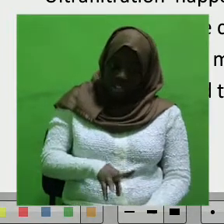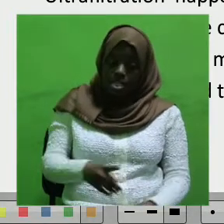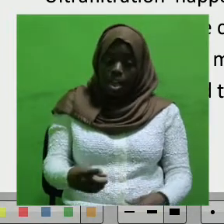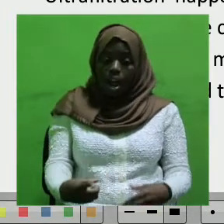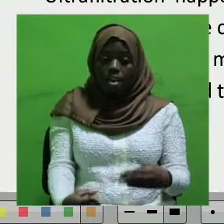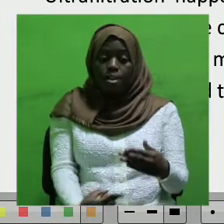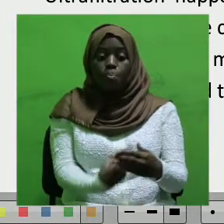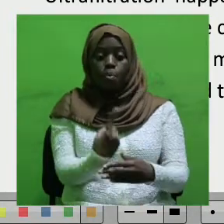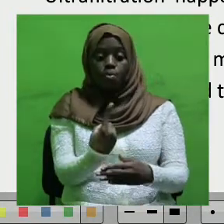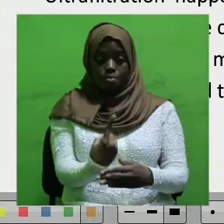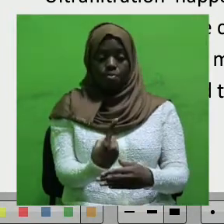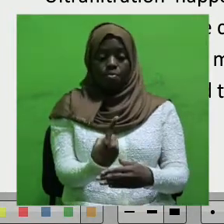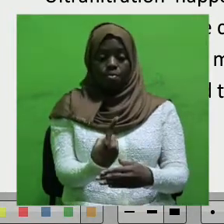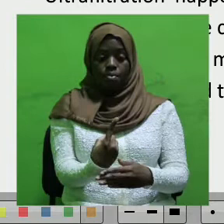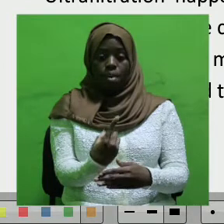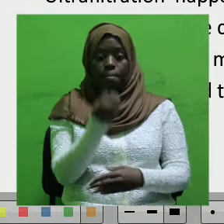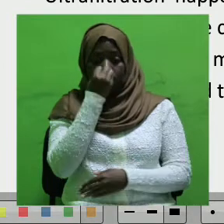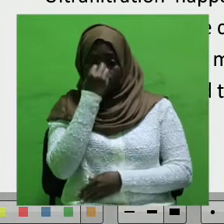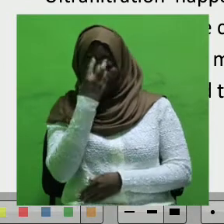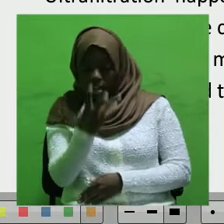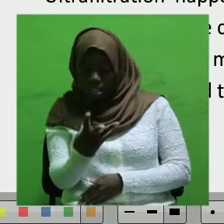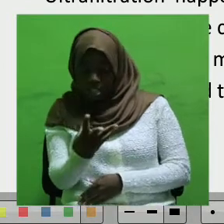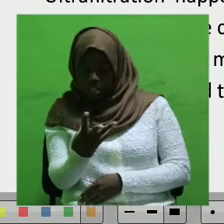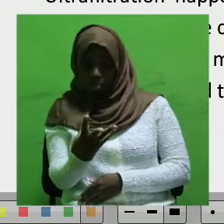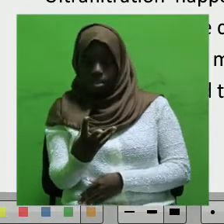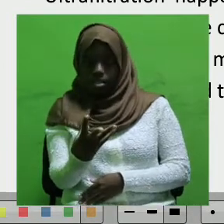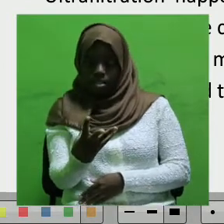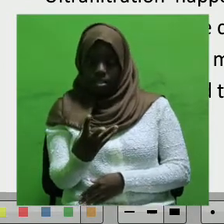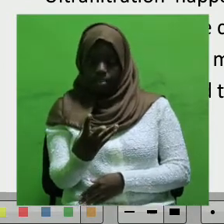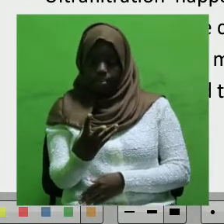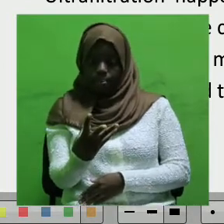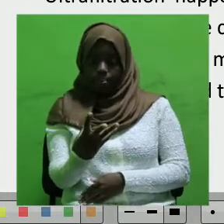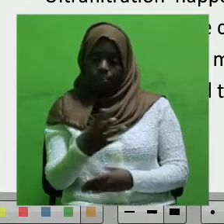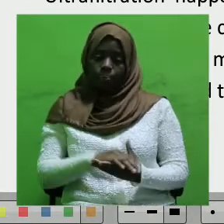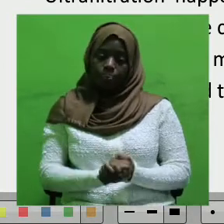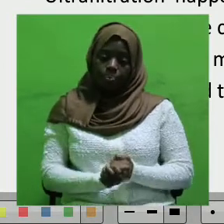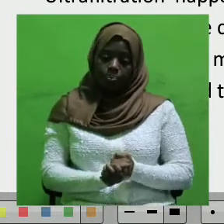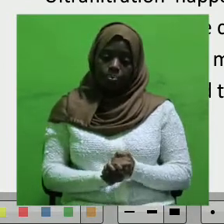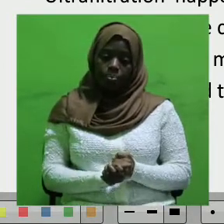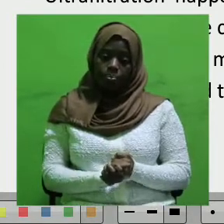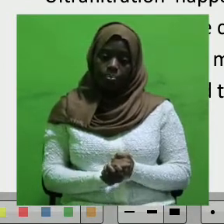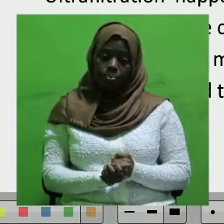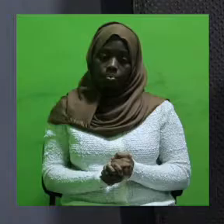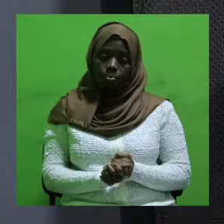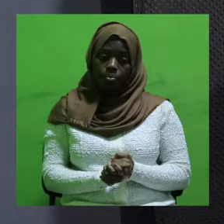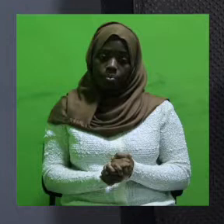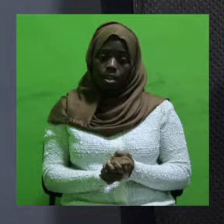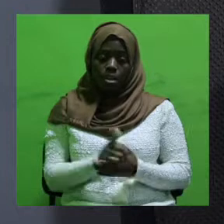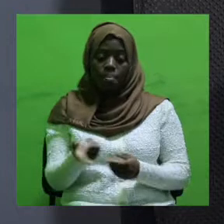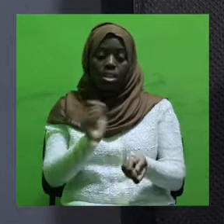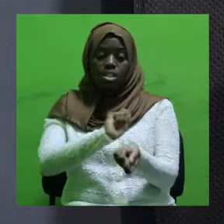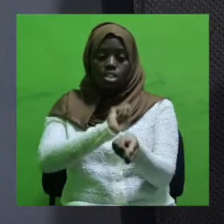the removal of metabolic wastes. So in excretion, wastes which are removed